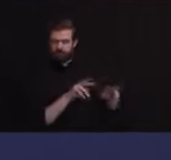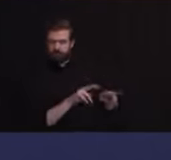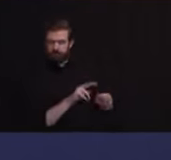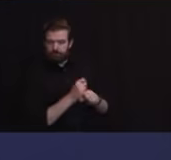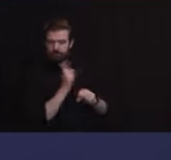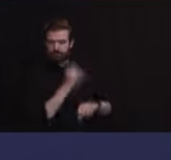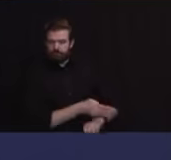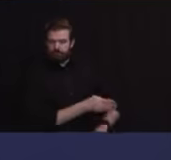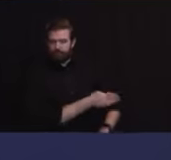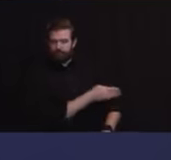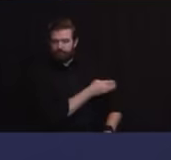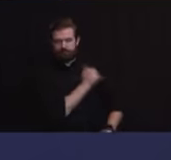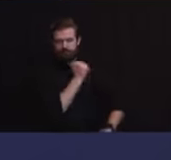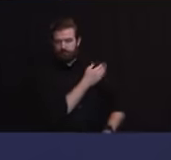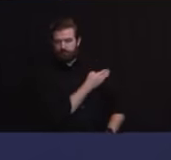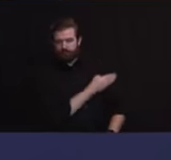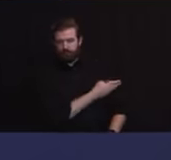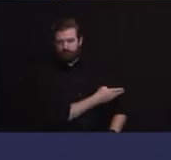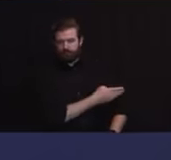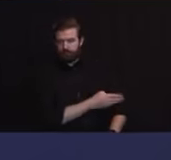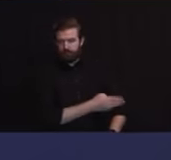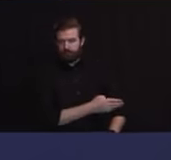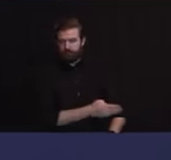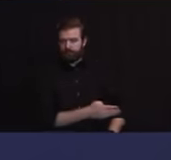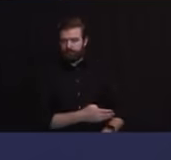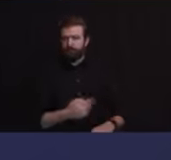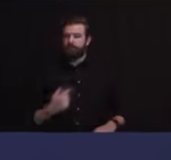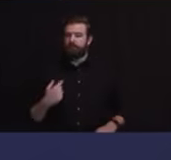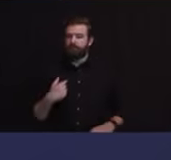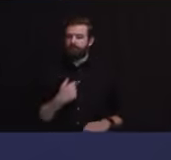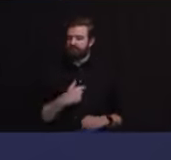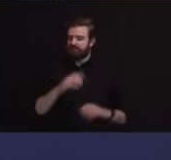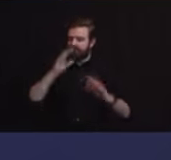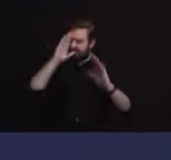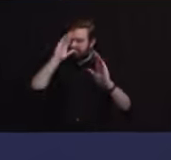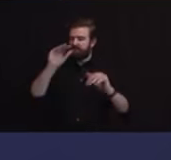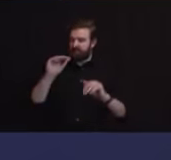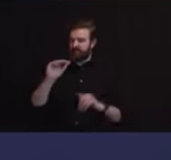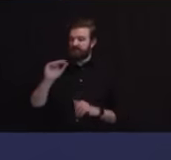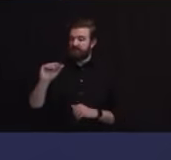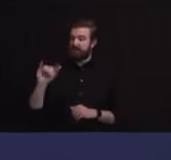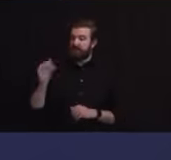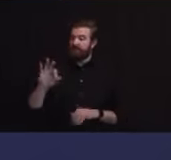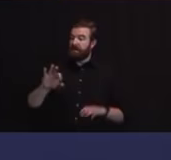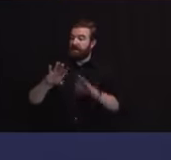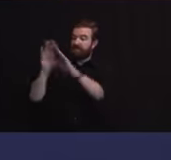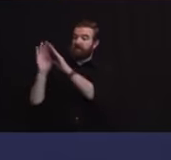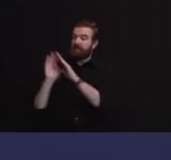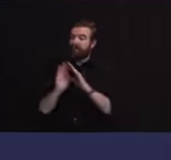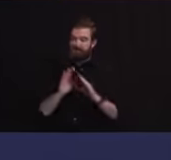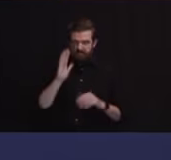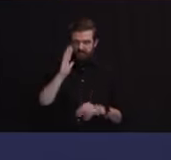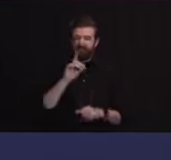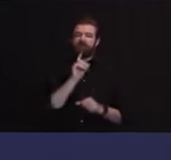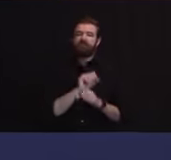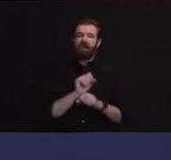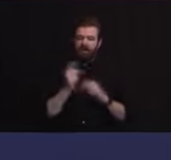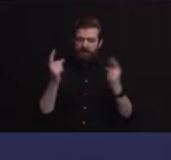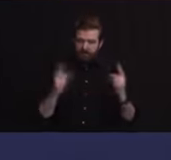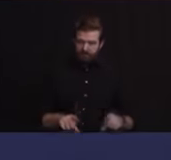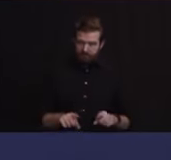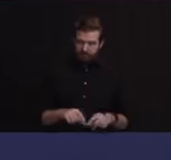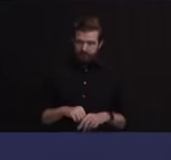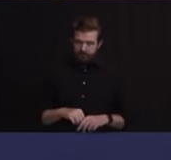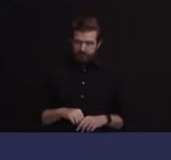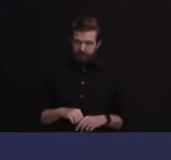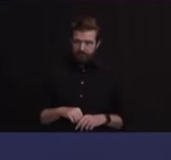Again, I think we all expect that'll be the case, but we all together, you and we, have to make sure it's the case. And then